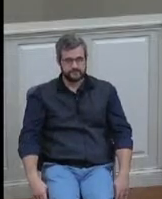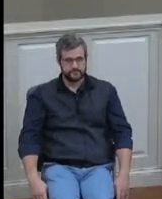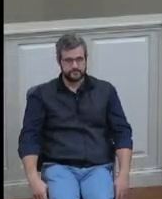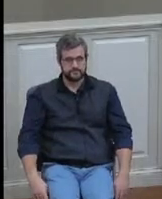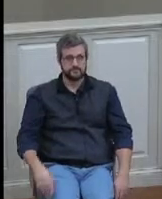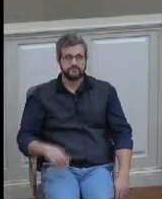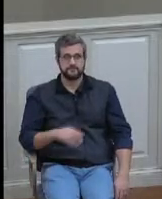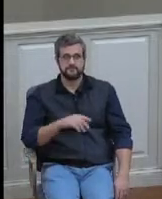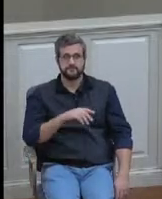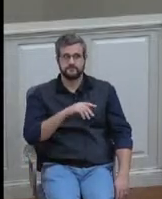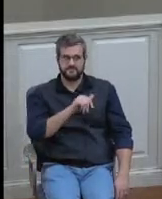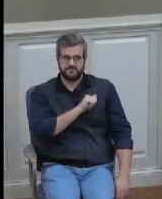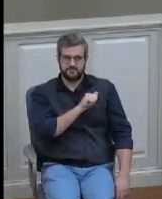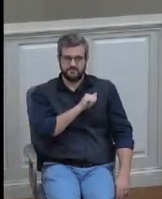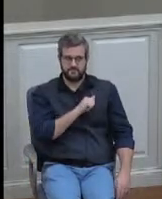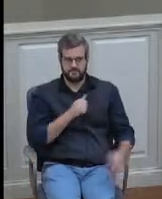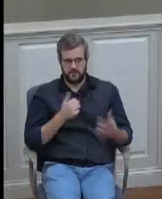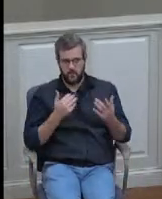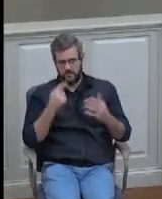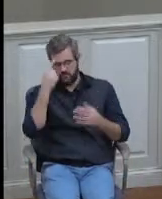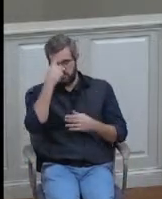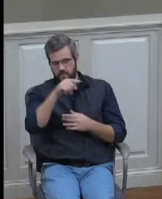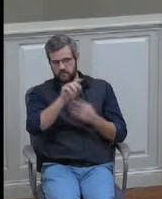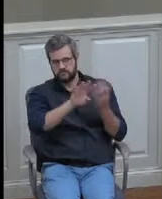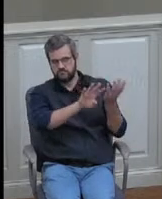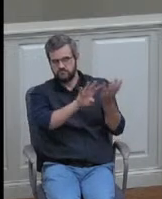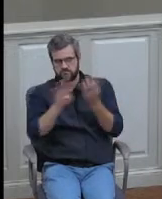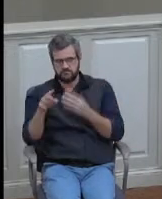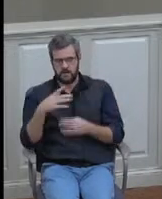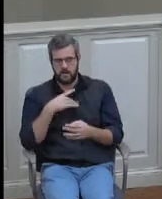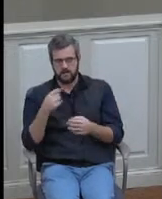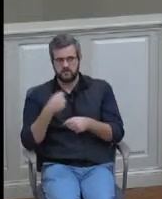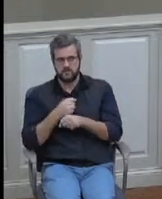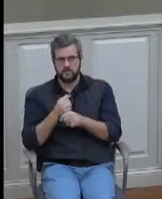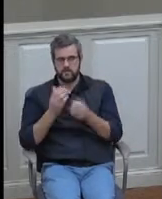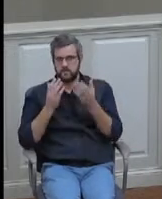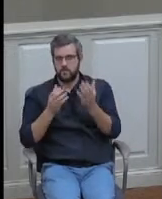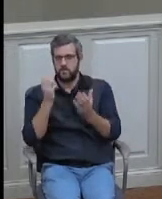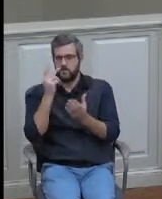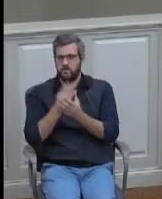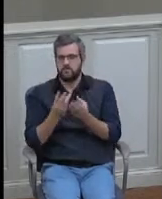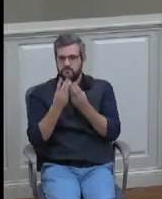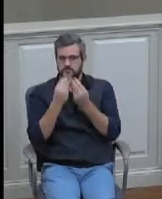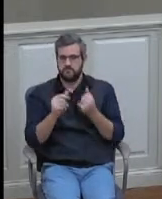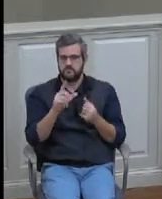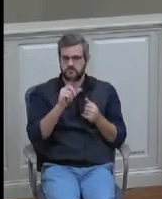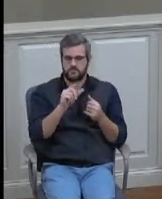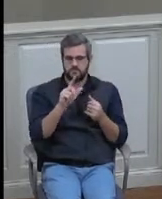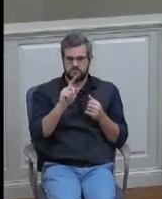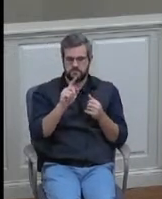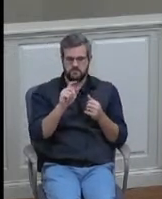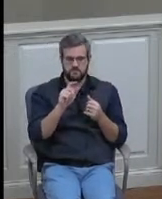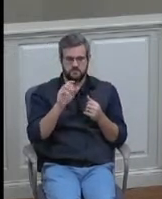Mr. Mayor, while they're joining us, I'd like to make a motion for approval of Resolution